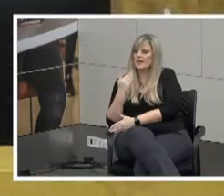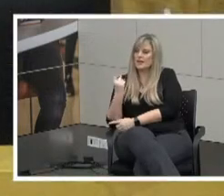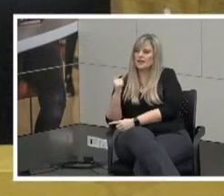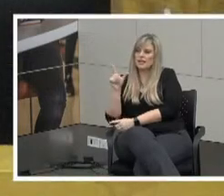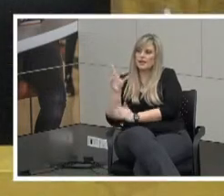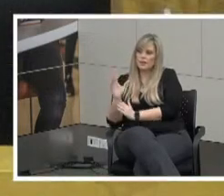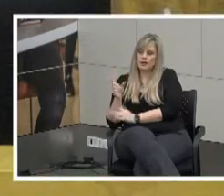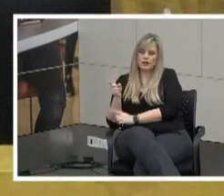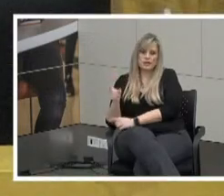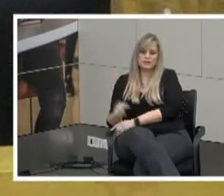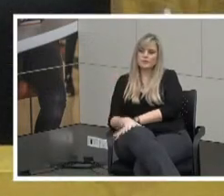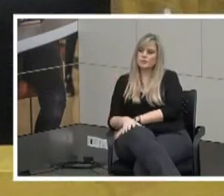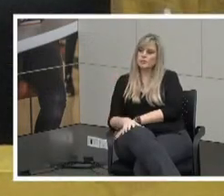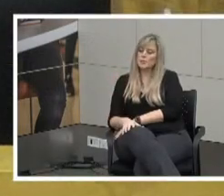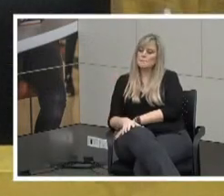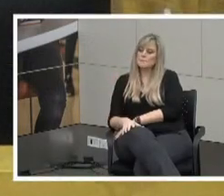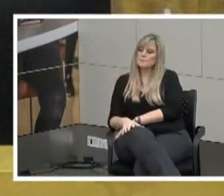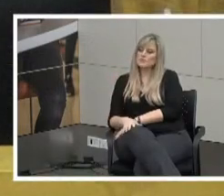next